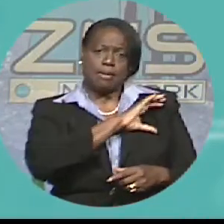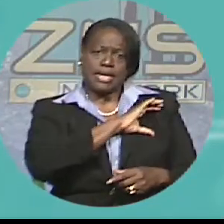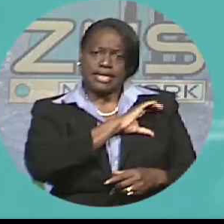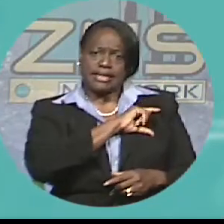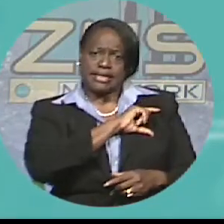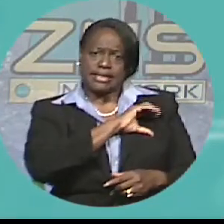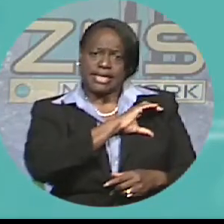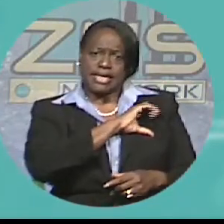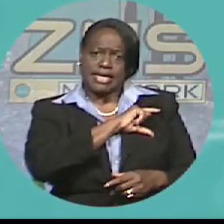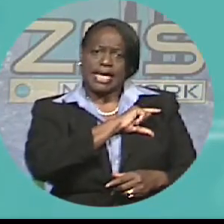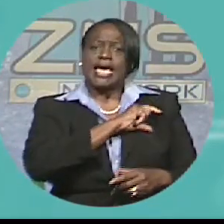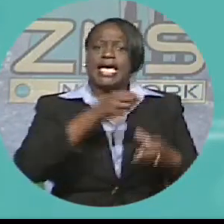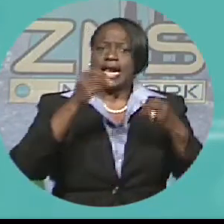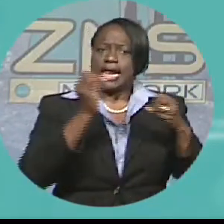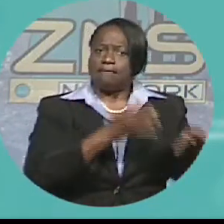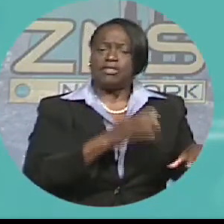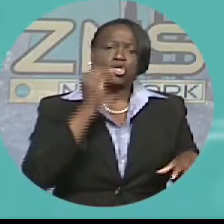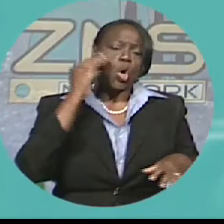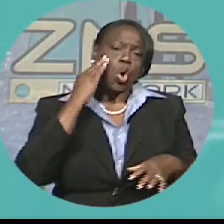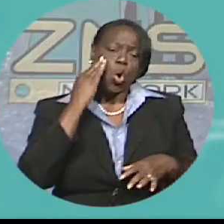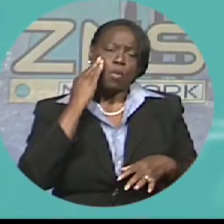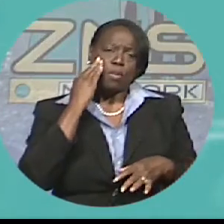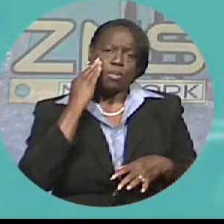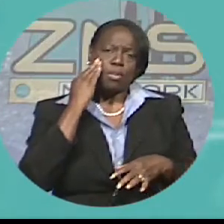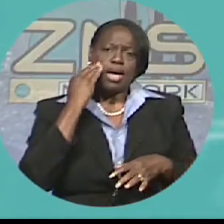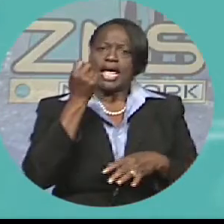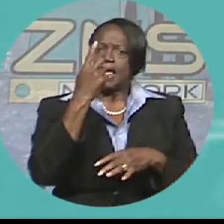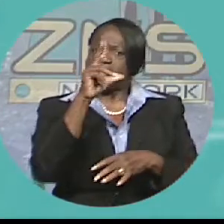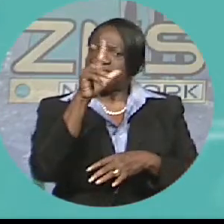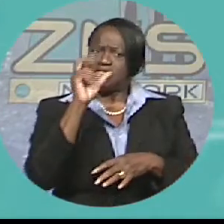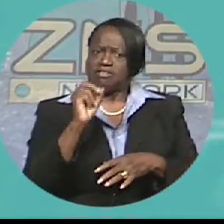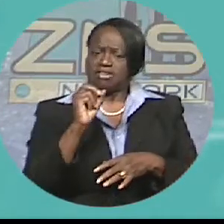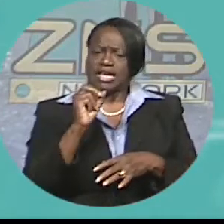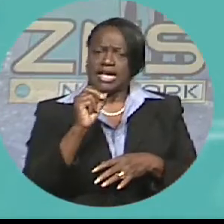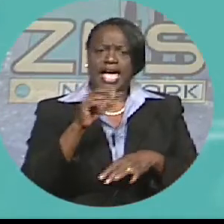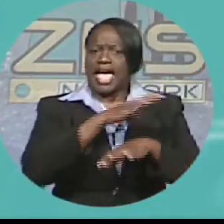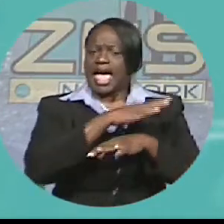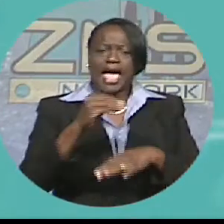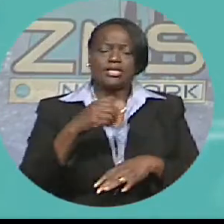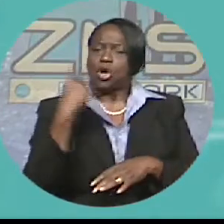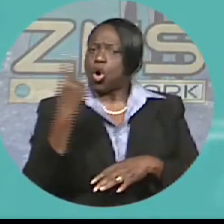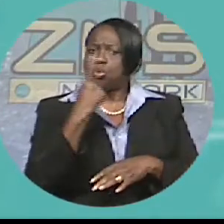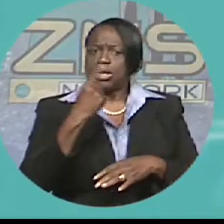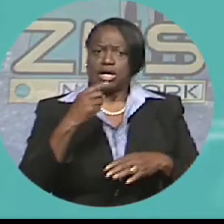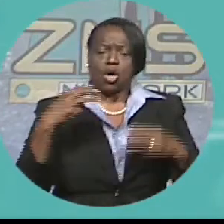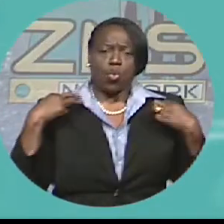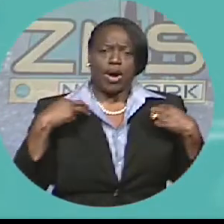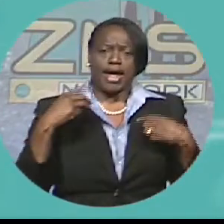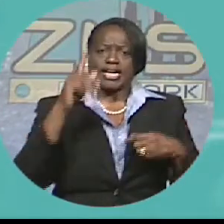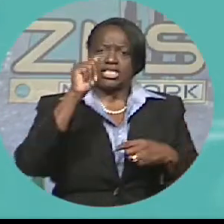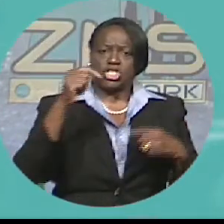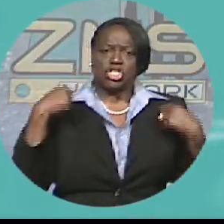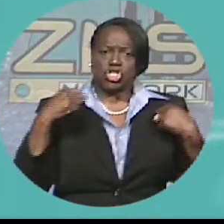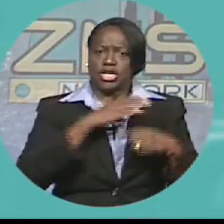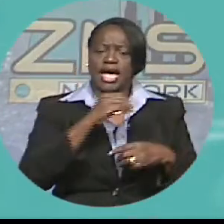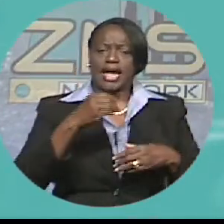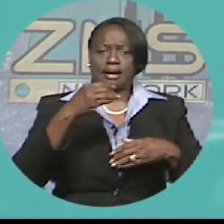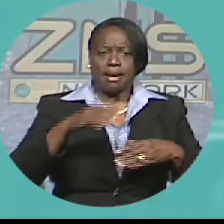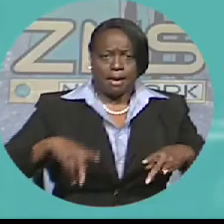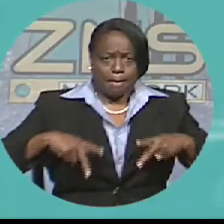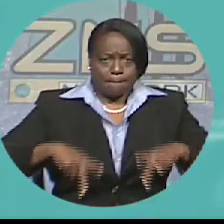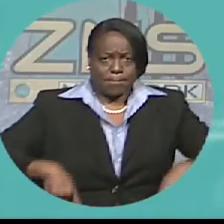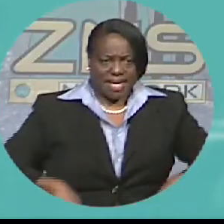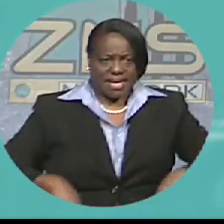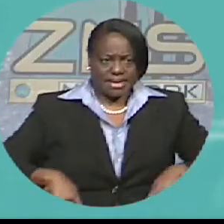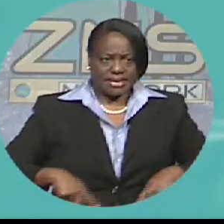Boulevard home around 11:30 Tuesday night, and relatives say he was only wearing a t-shirt and boxers. Mr. Bastian is